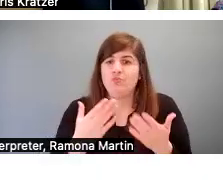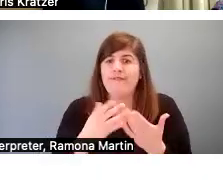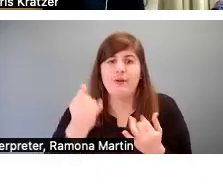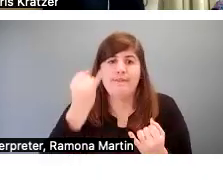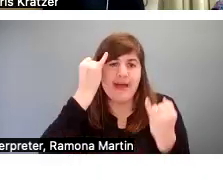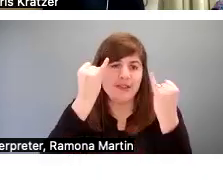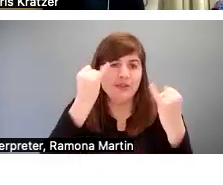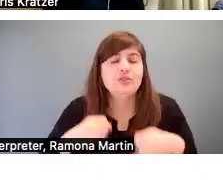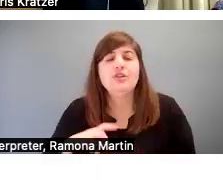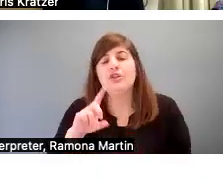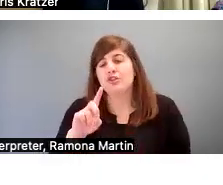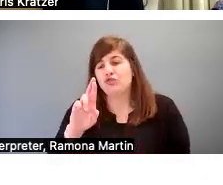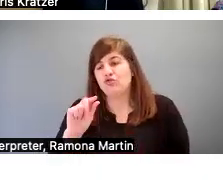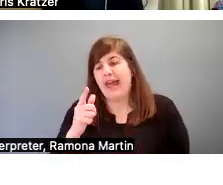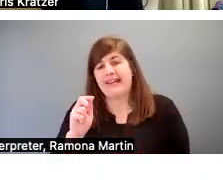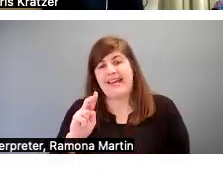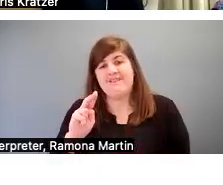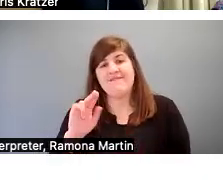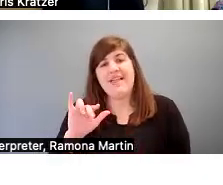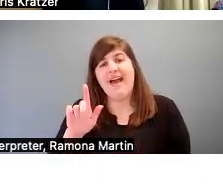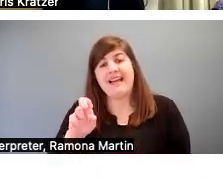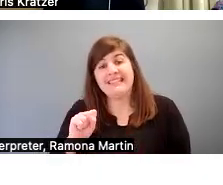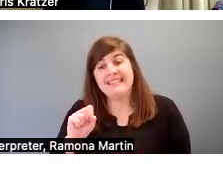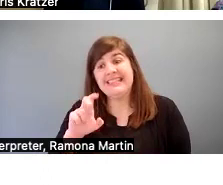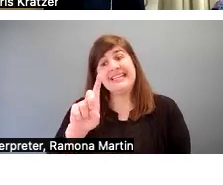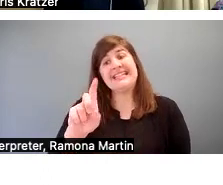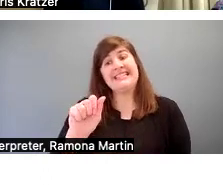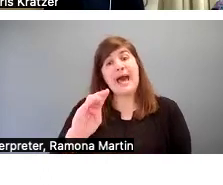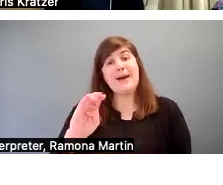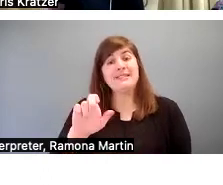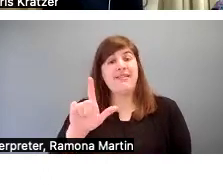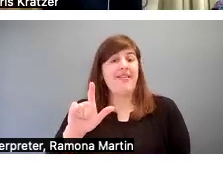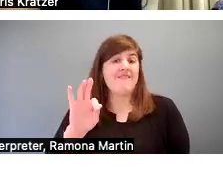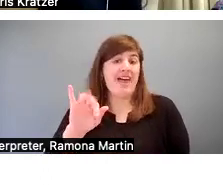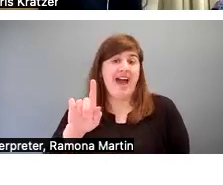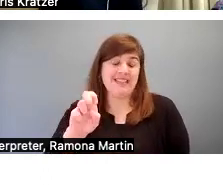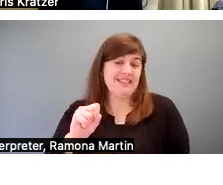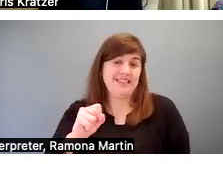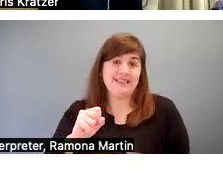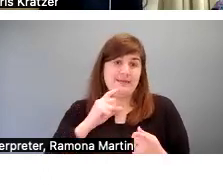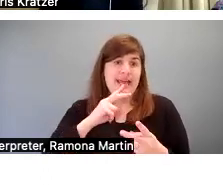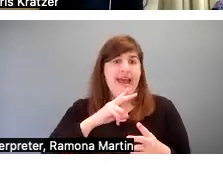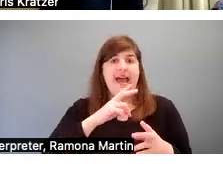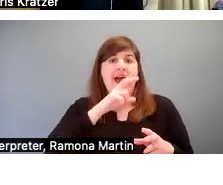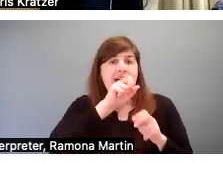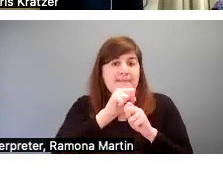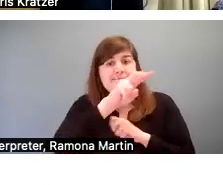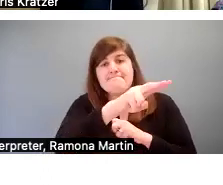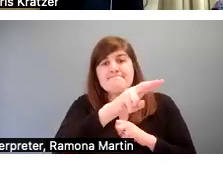Dragonflies and damselflies are flying aces, which catch other bugs out of the sky to eat them.